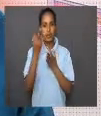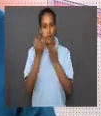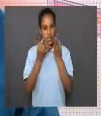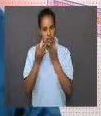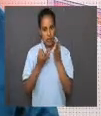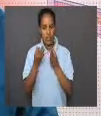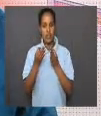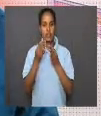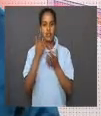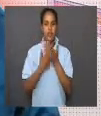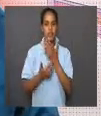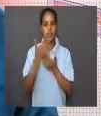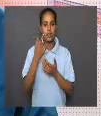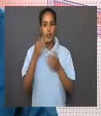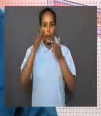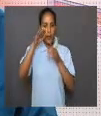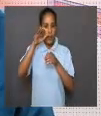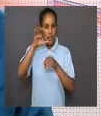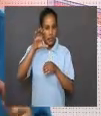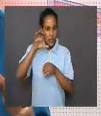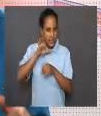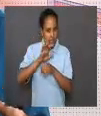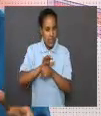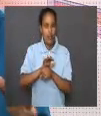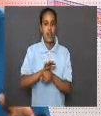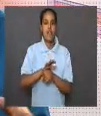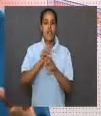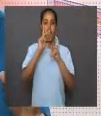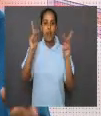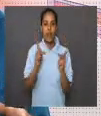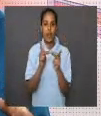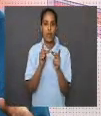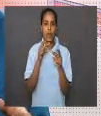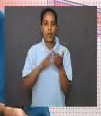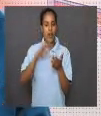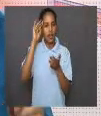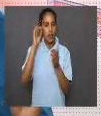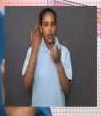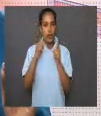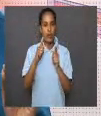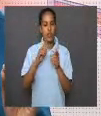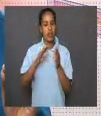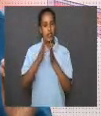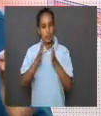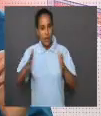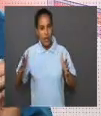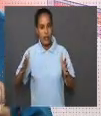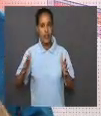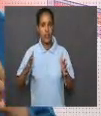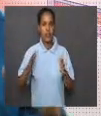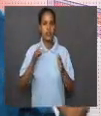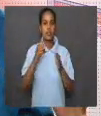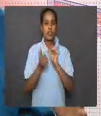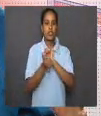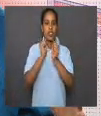During this lesson, we specifically discussed pressure-volume work. We learned that when a